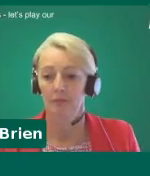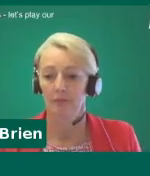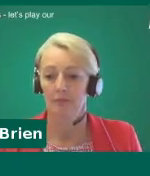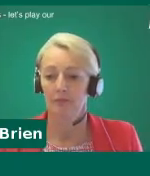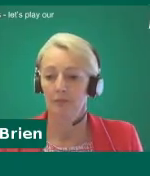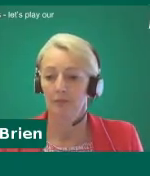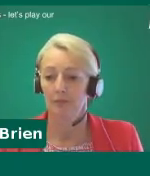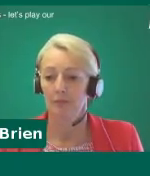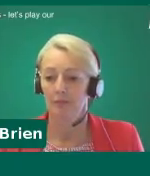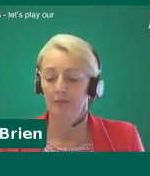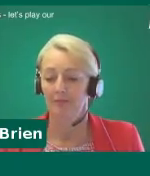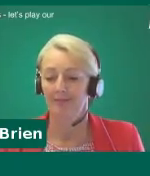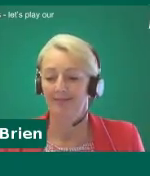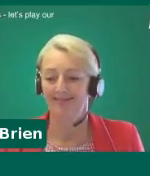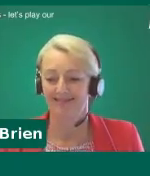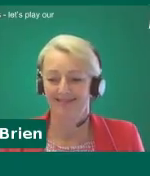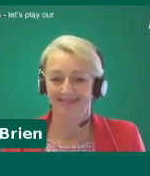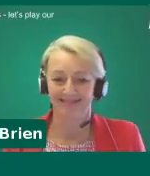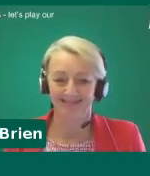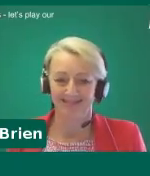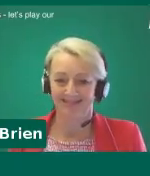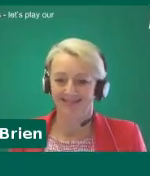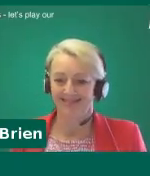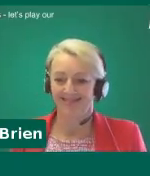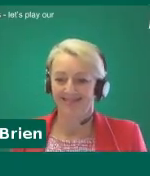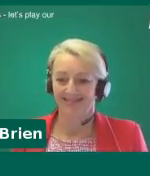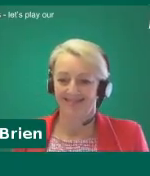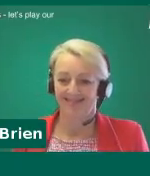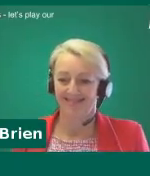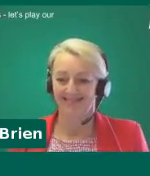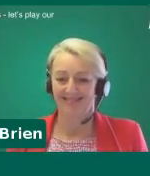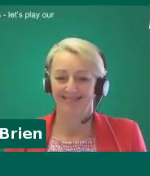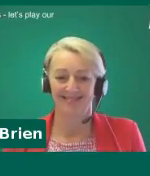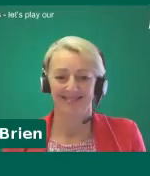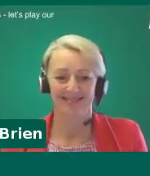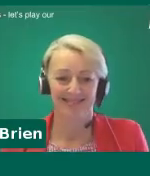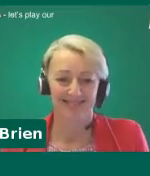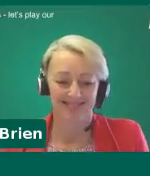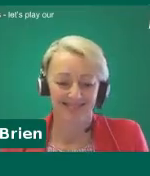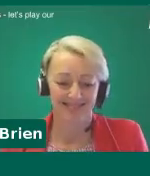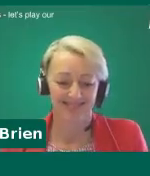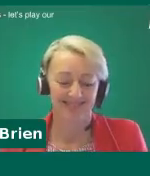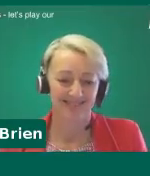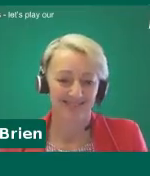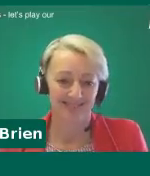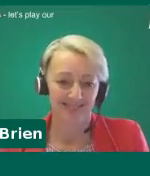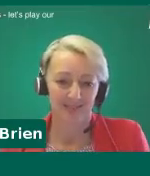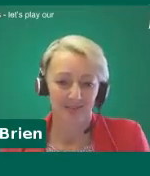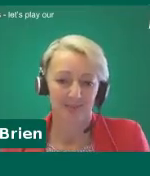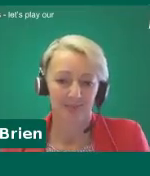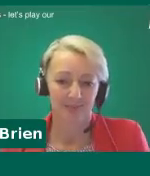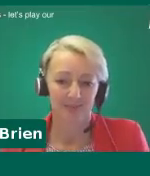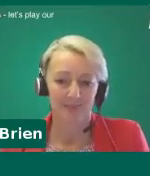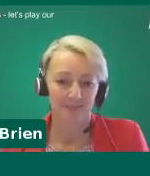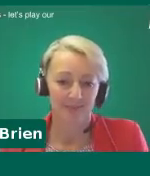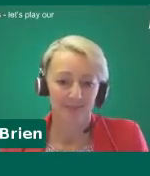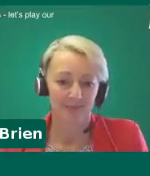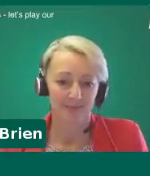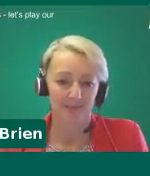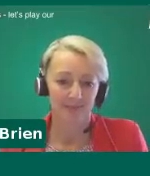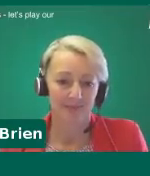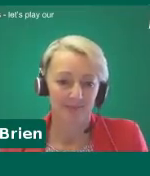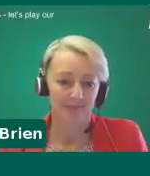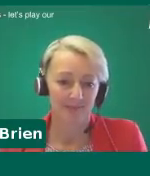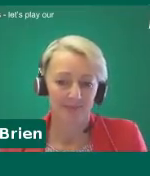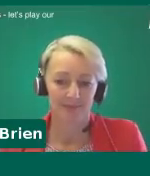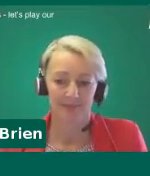The publication in 2024 of Every Move Counts, the new National Physical Activity and